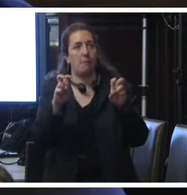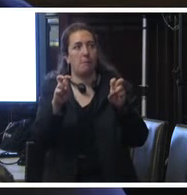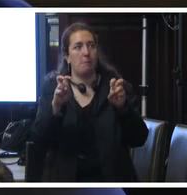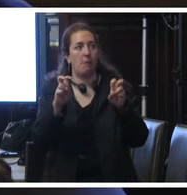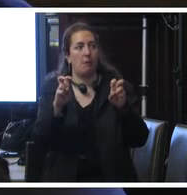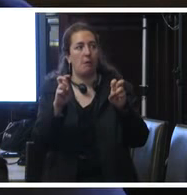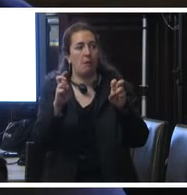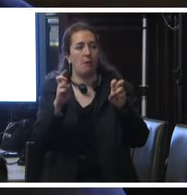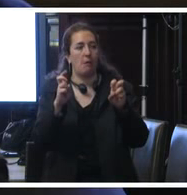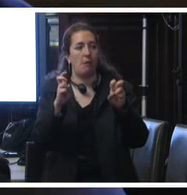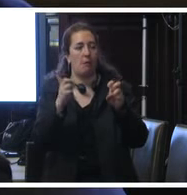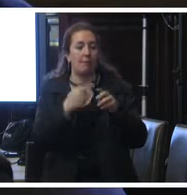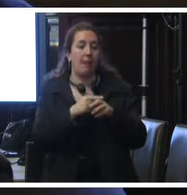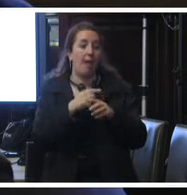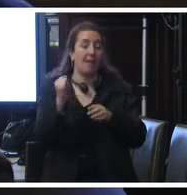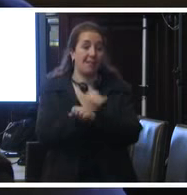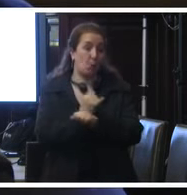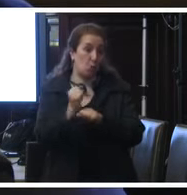critical work